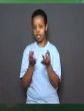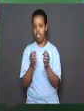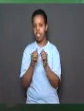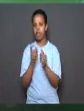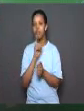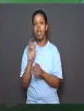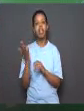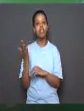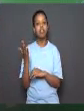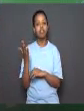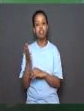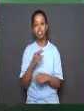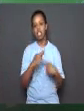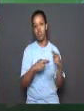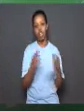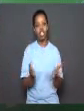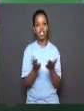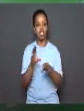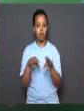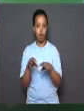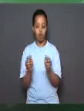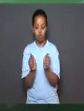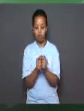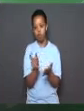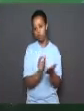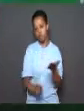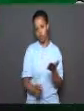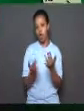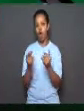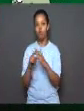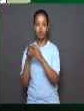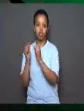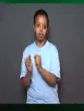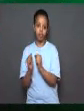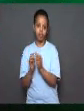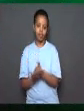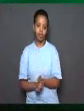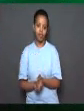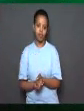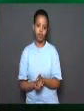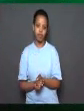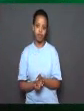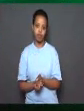reactions they catalyze. You may begin.